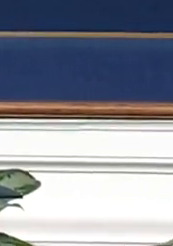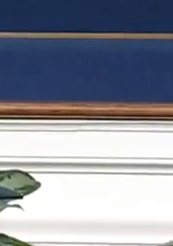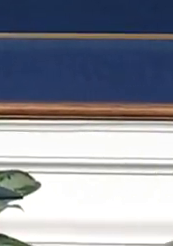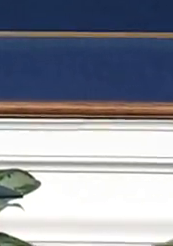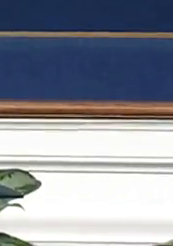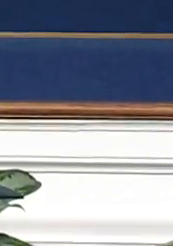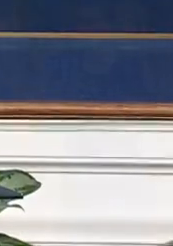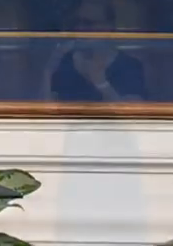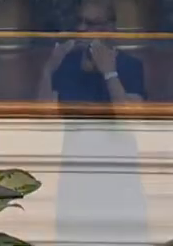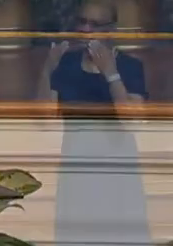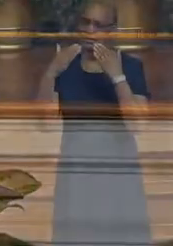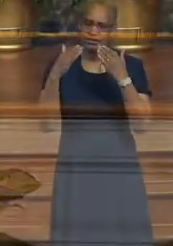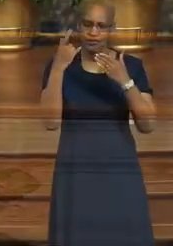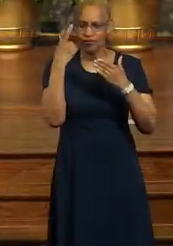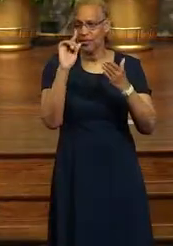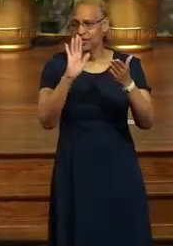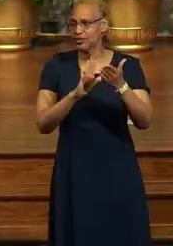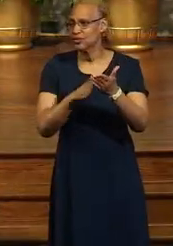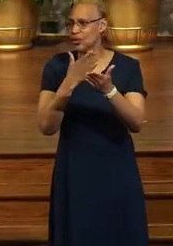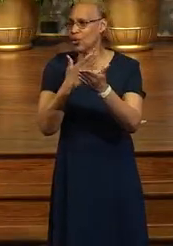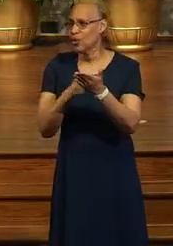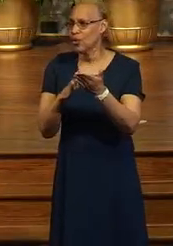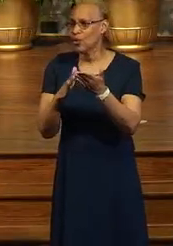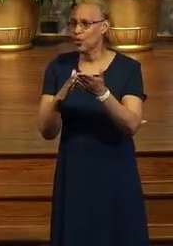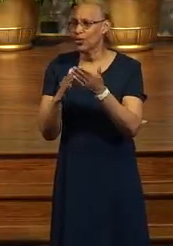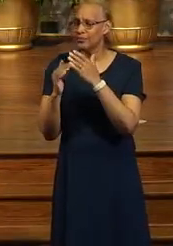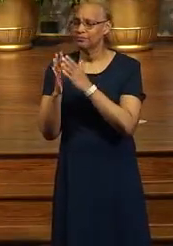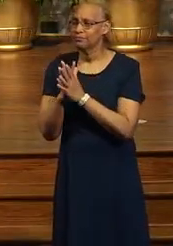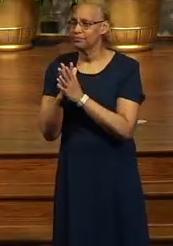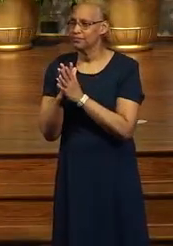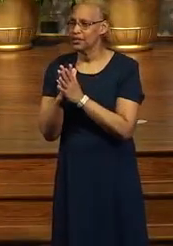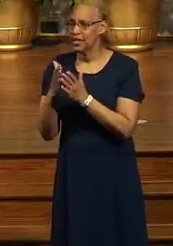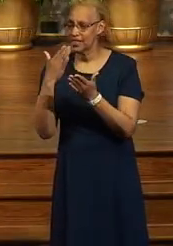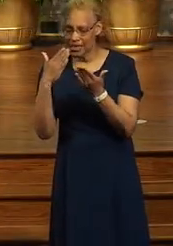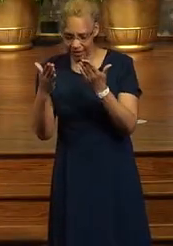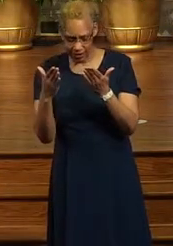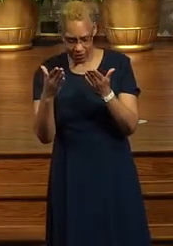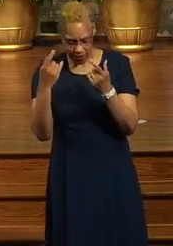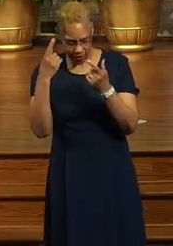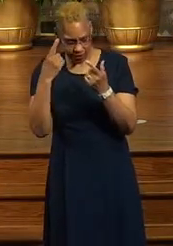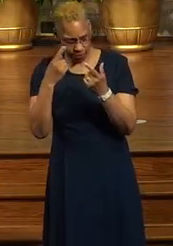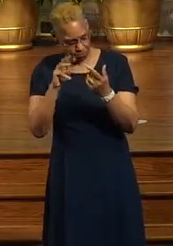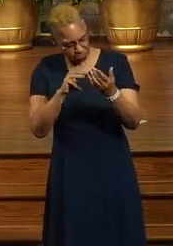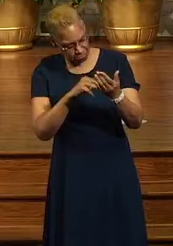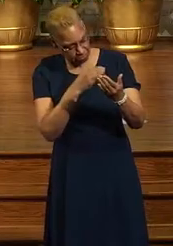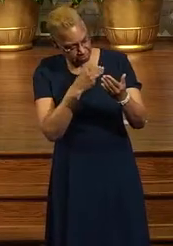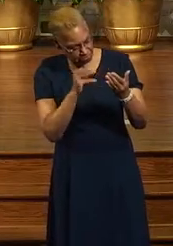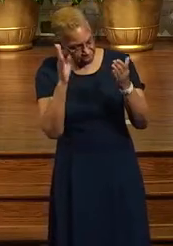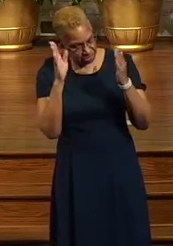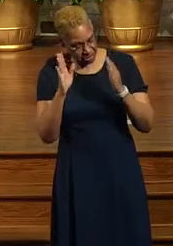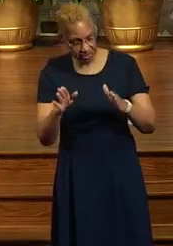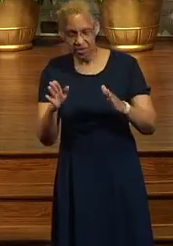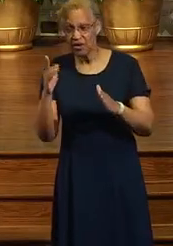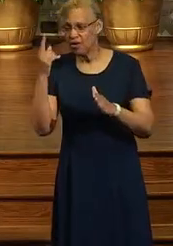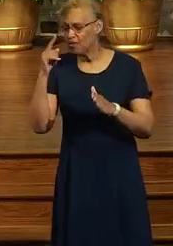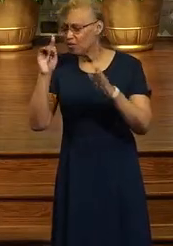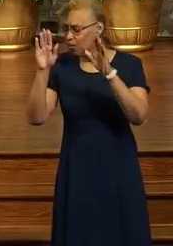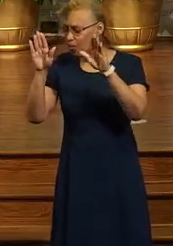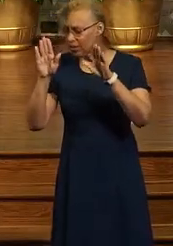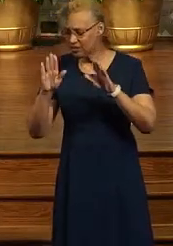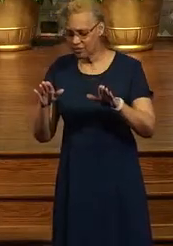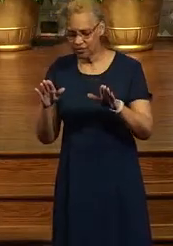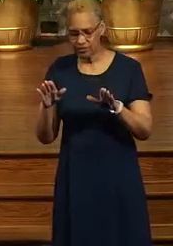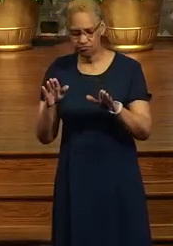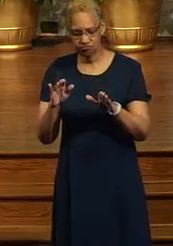that selection. Thank you so much for that song. The musicians, thank you for being here and doing such a wonderful